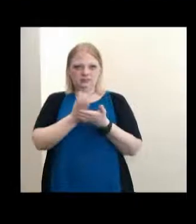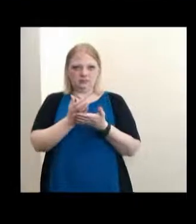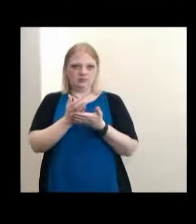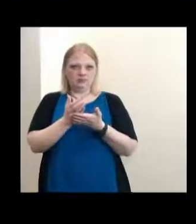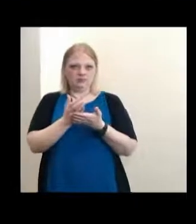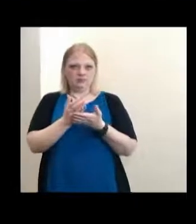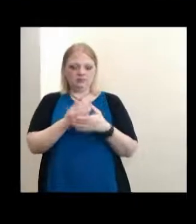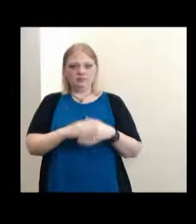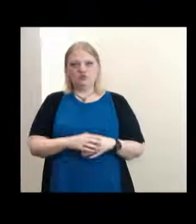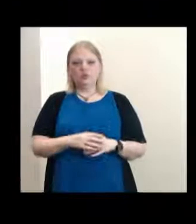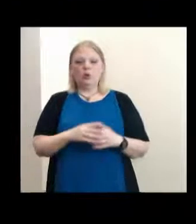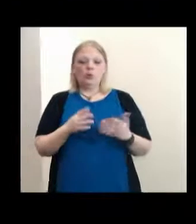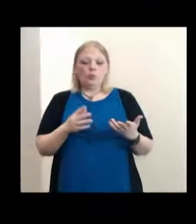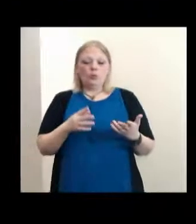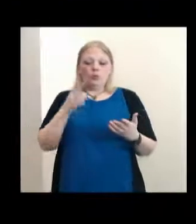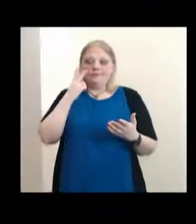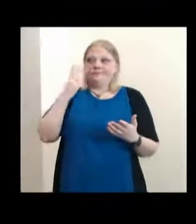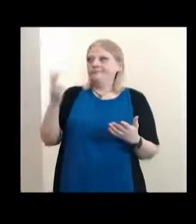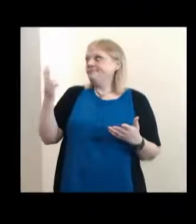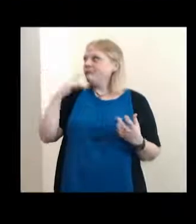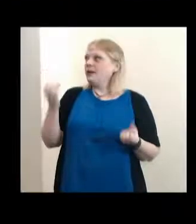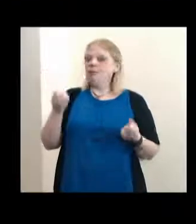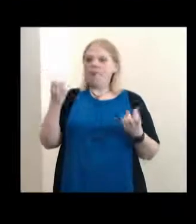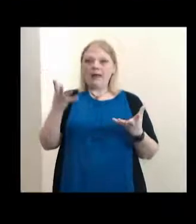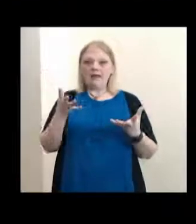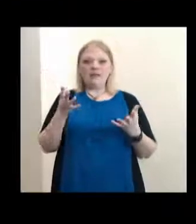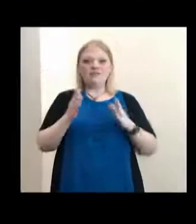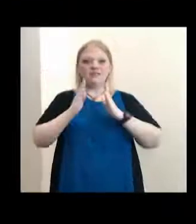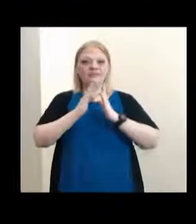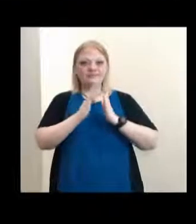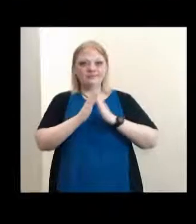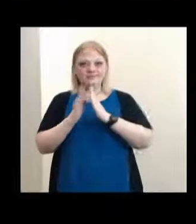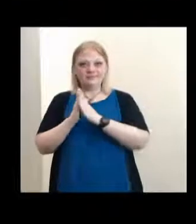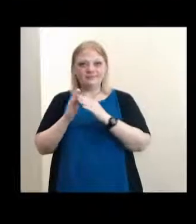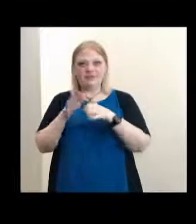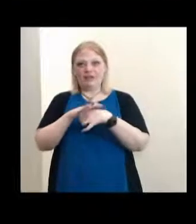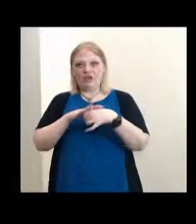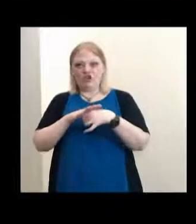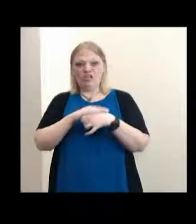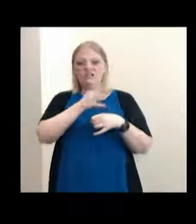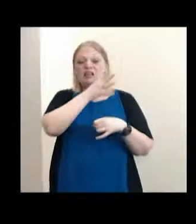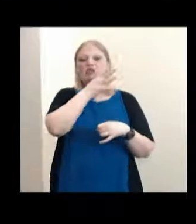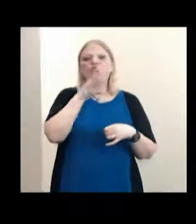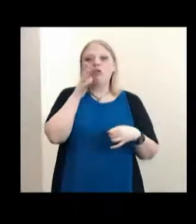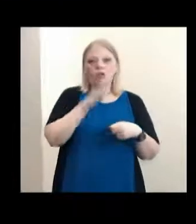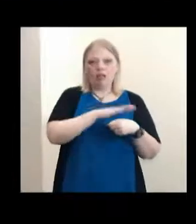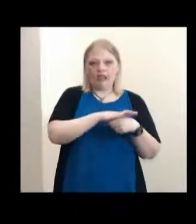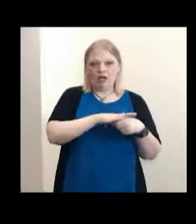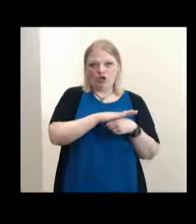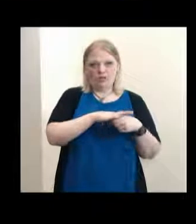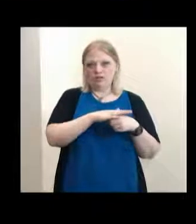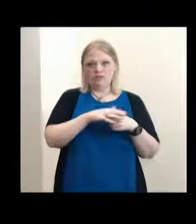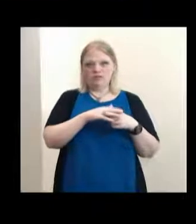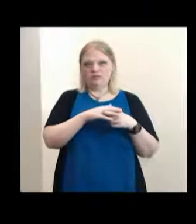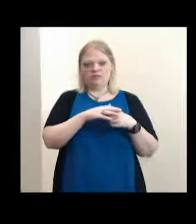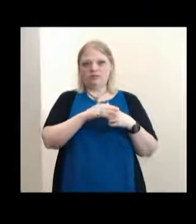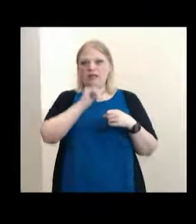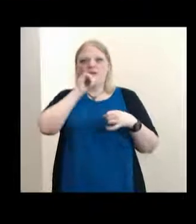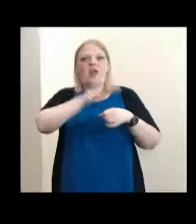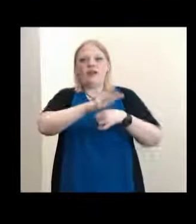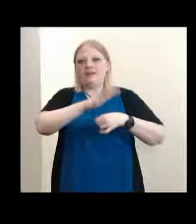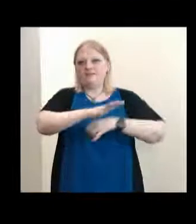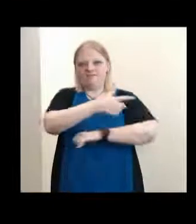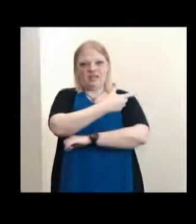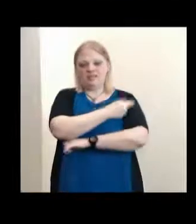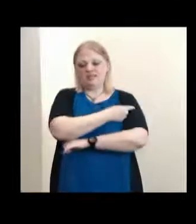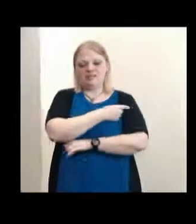that, unfortunately, many of our urban areas and then also many of our rural areas are under-vaccinated. We're not where we want